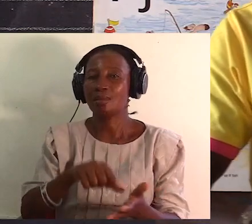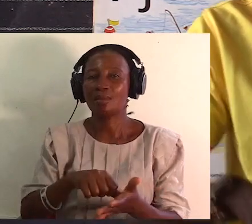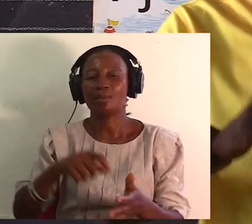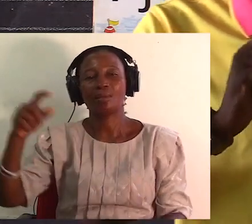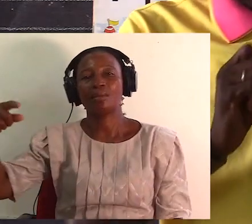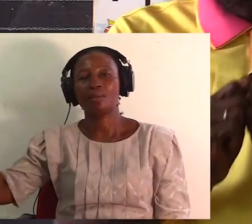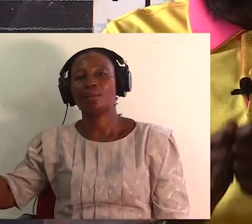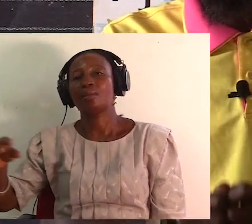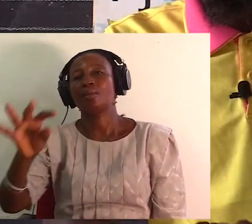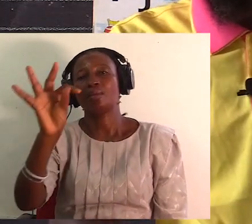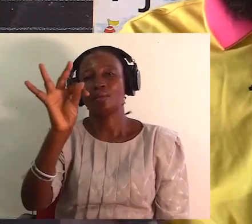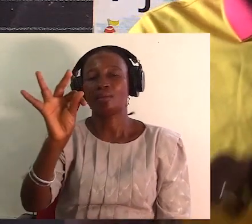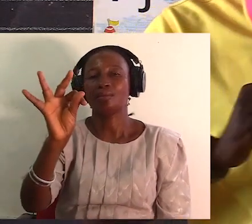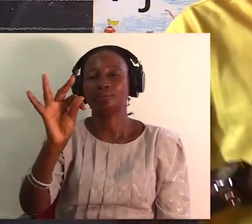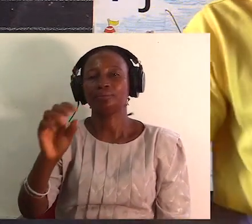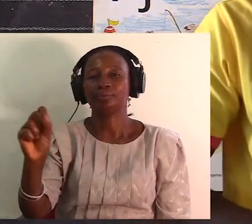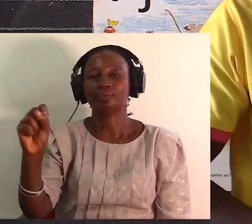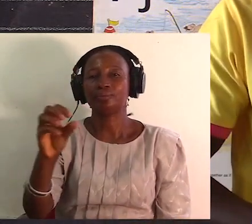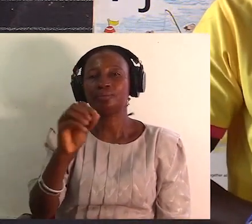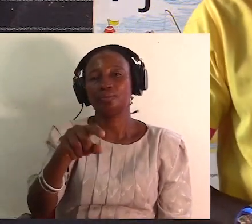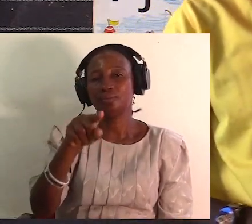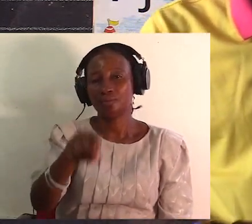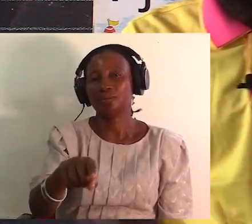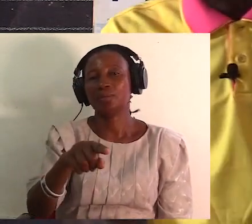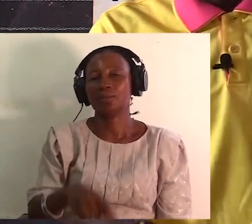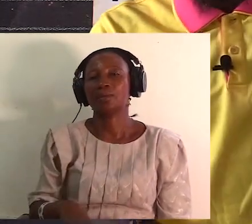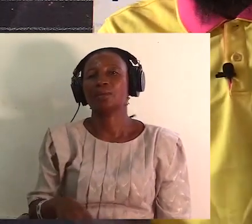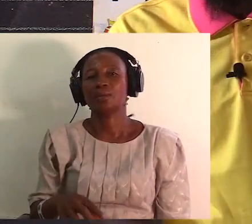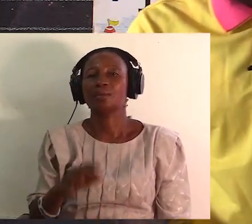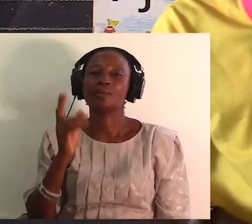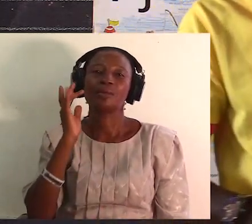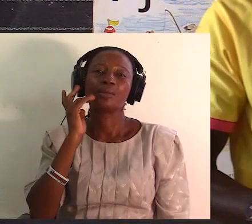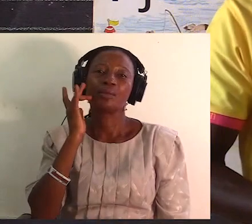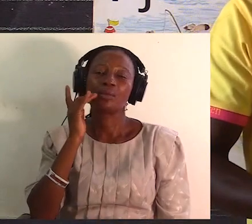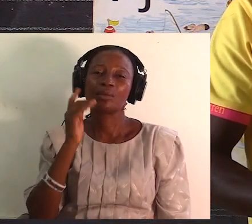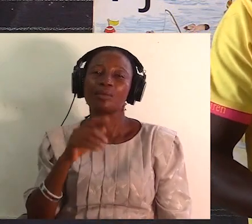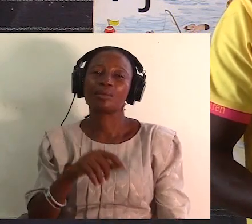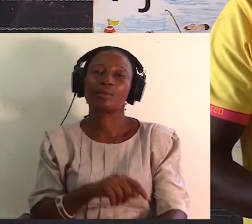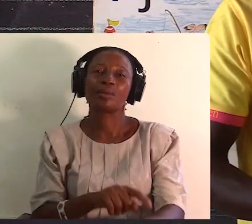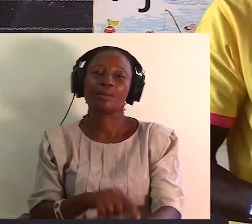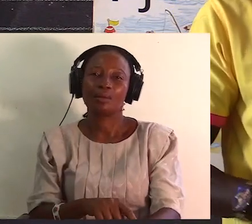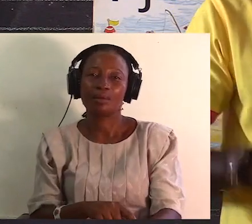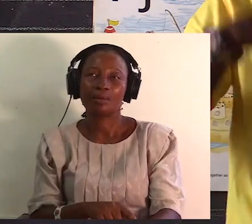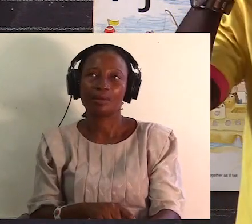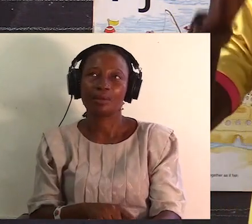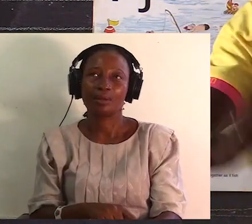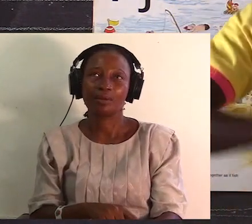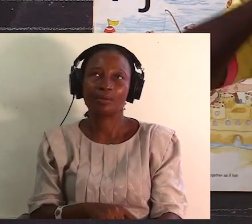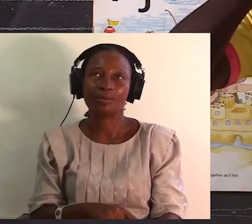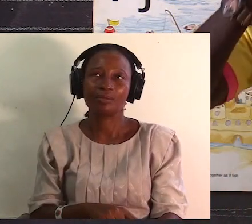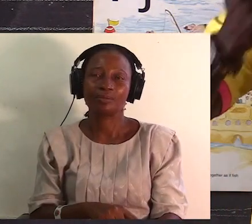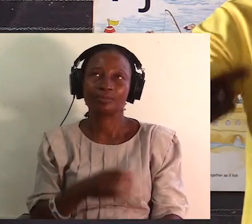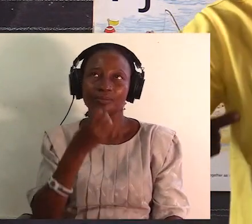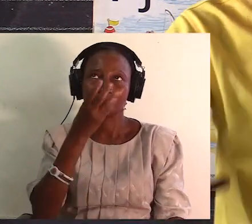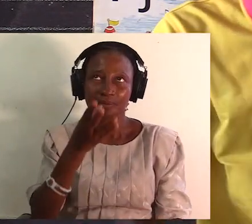letter sound so that when it is time for dictation, the moment